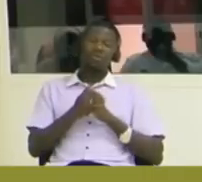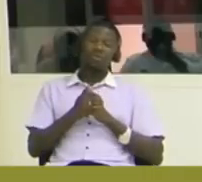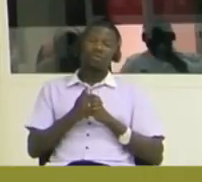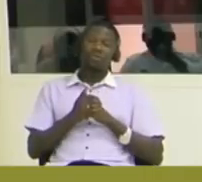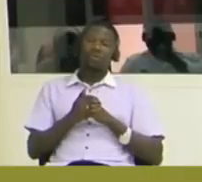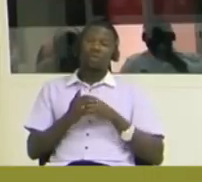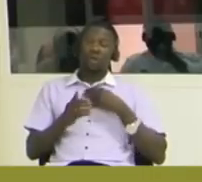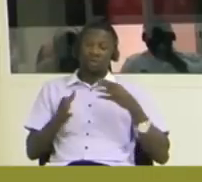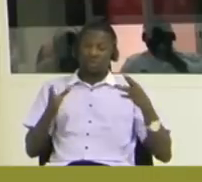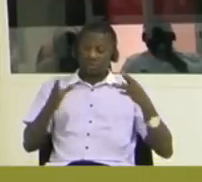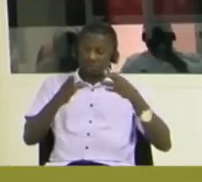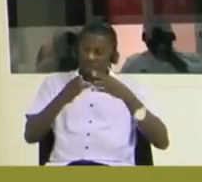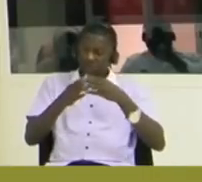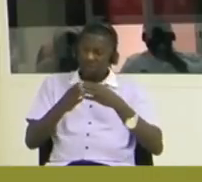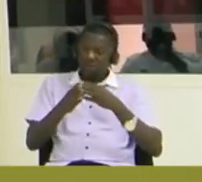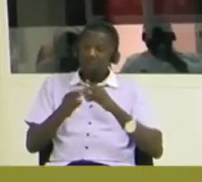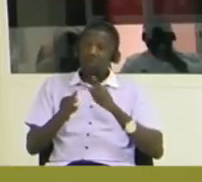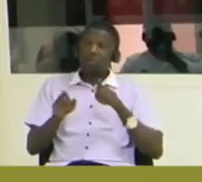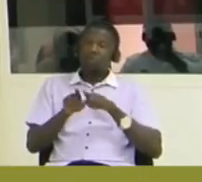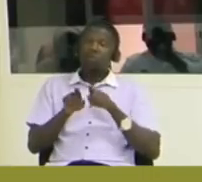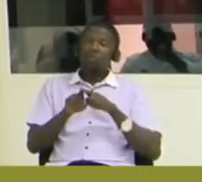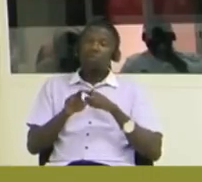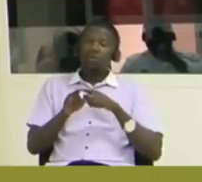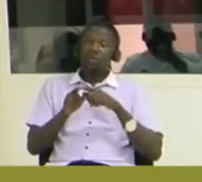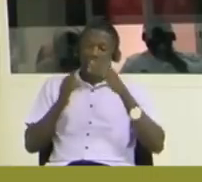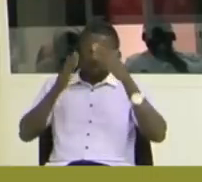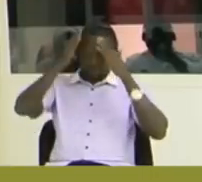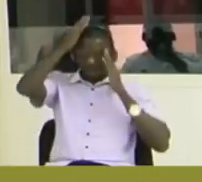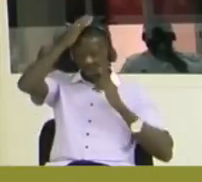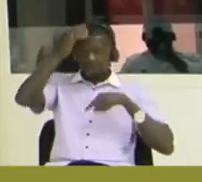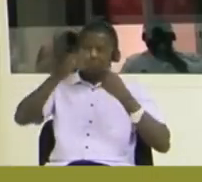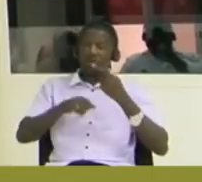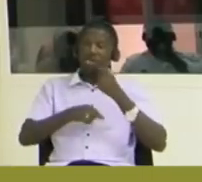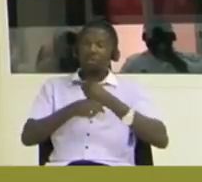and together with soldiers from the Gambian National Army,